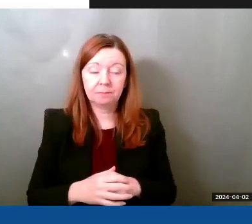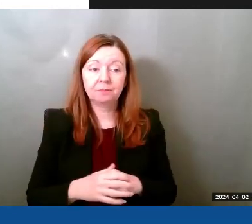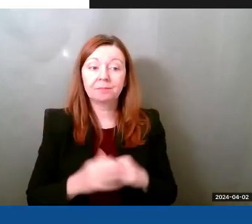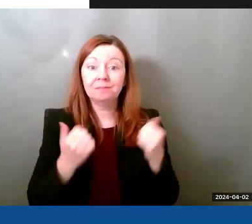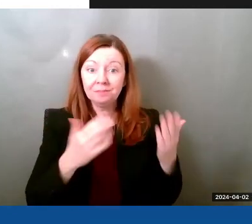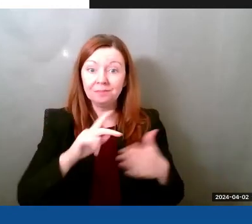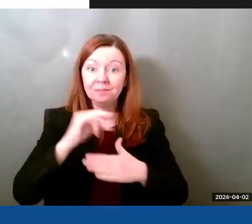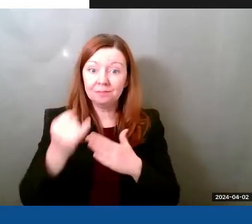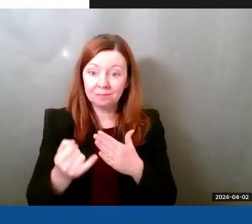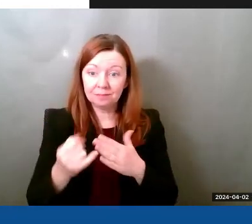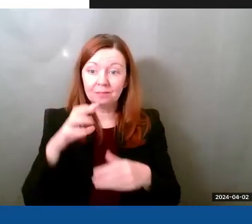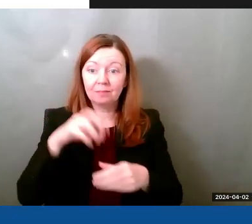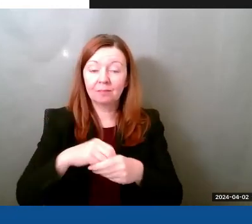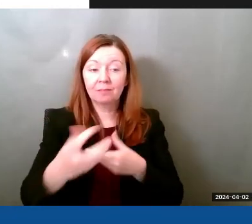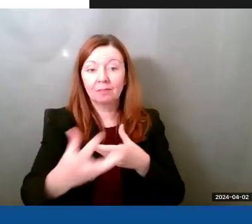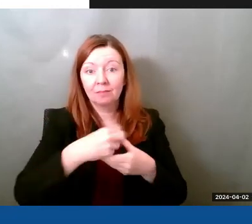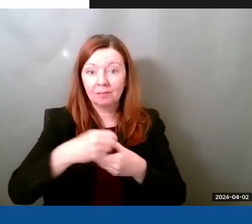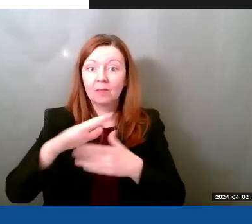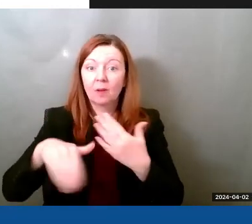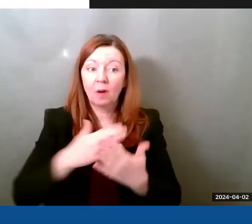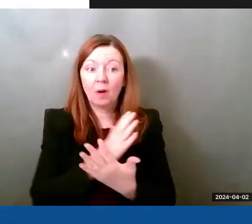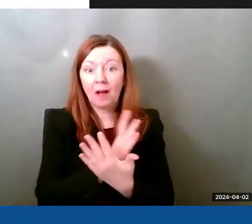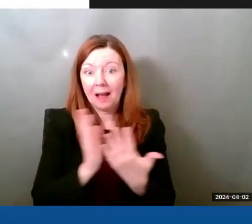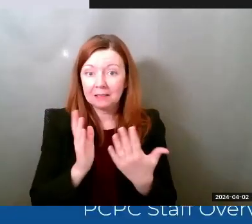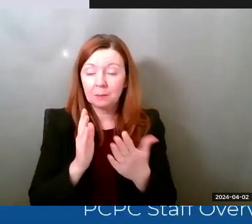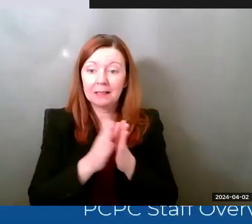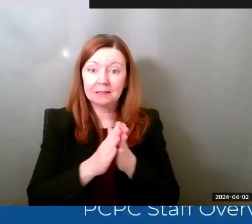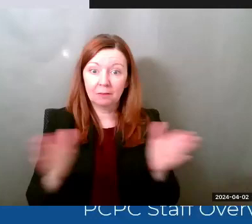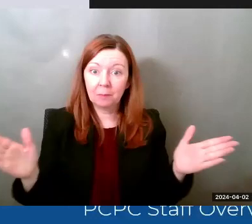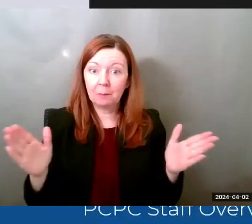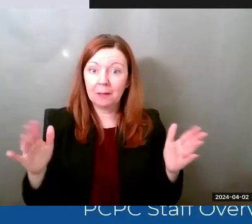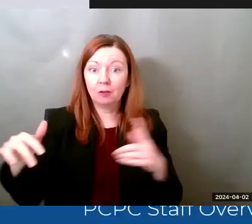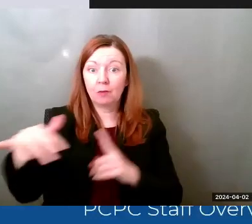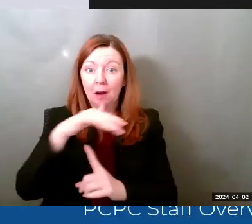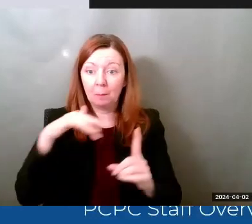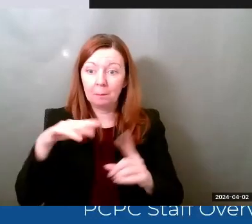This project engages all aspects of the public realm, including